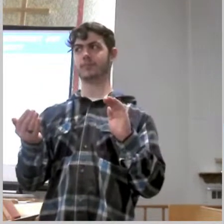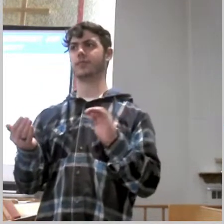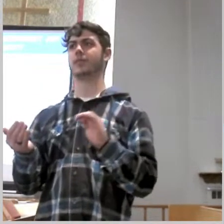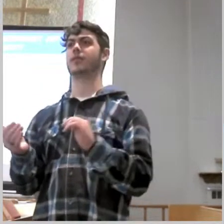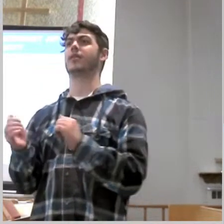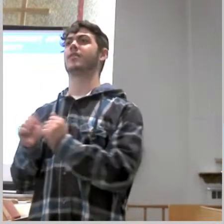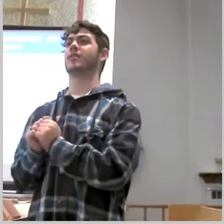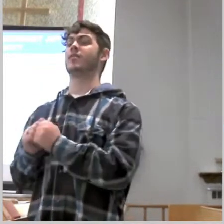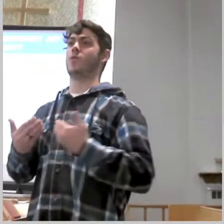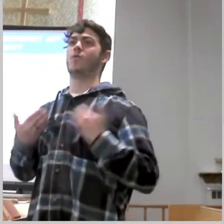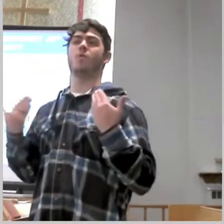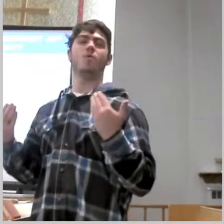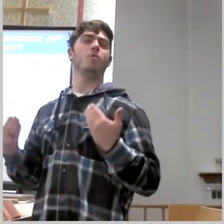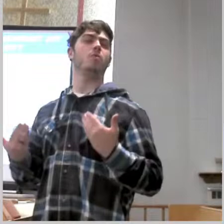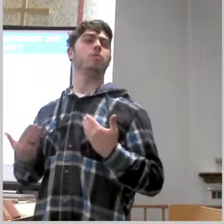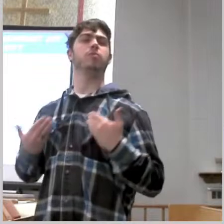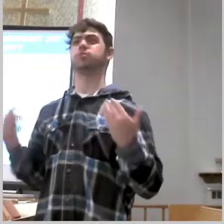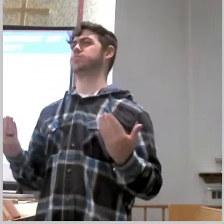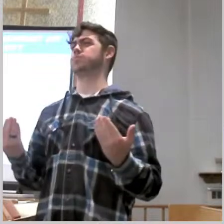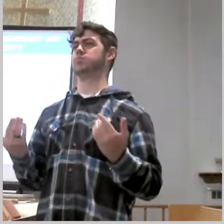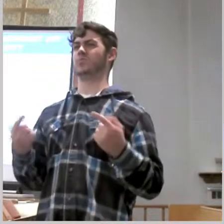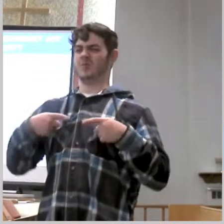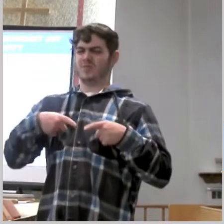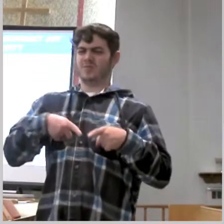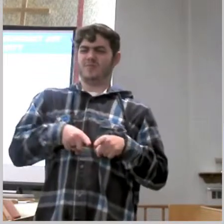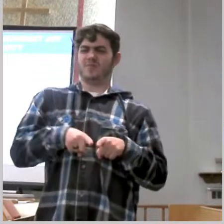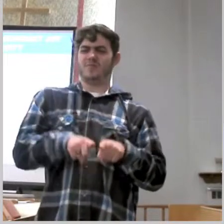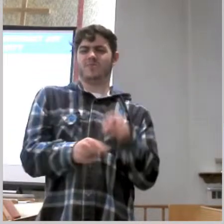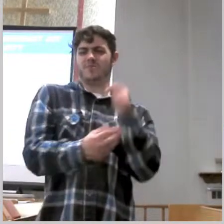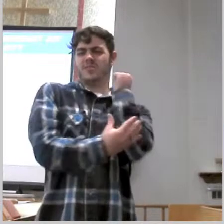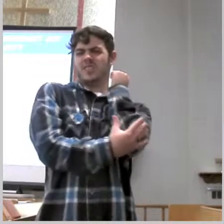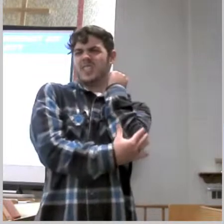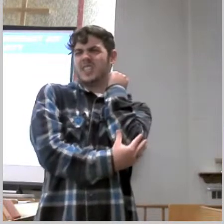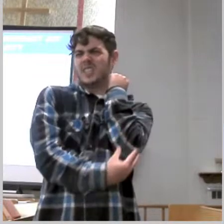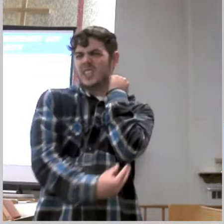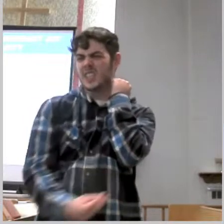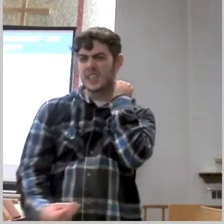joy in the middle of this. And extreme poverty,